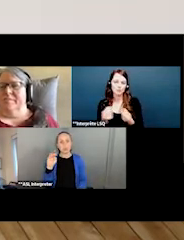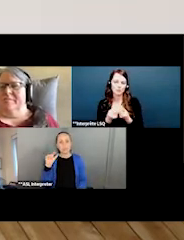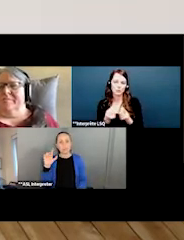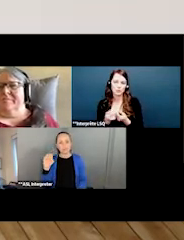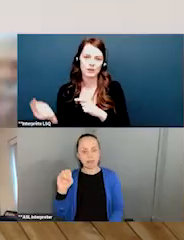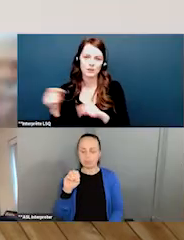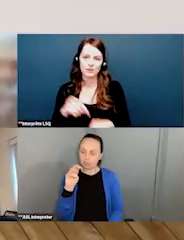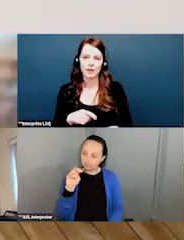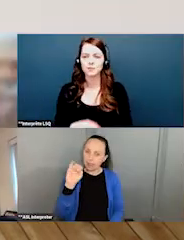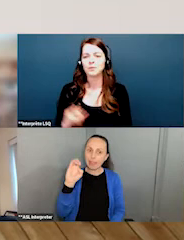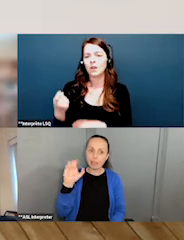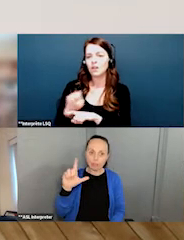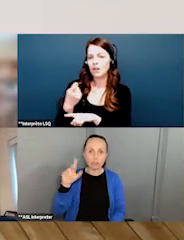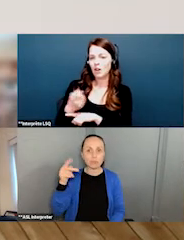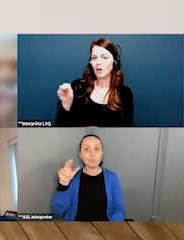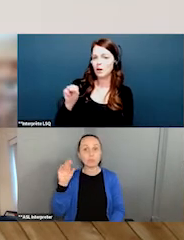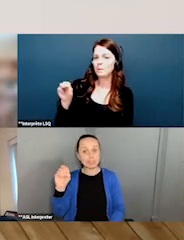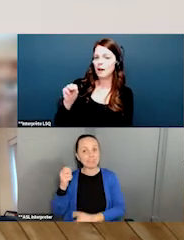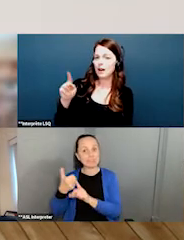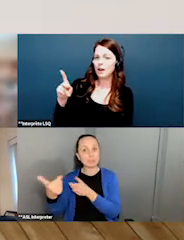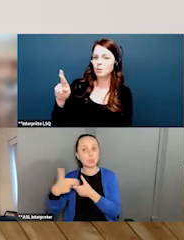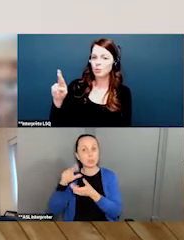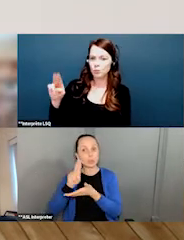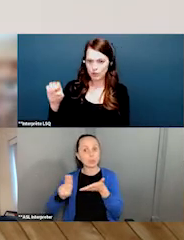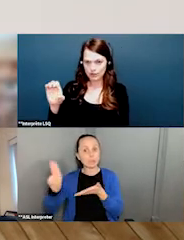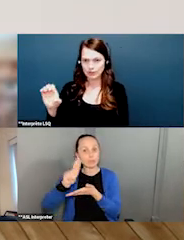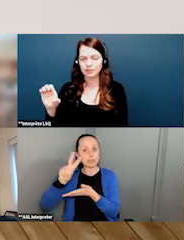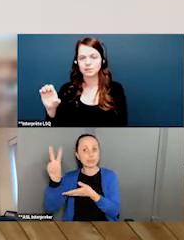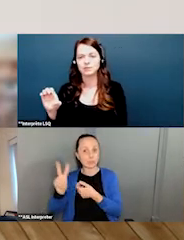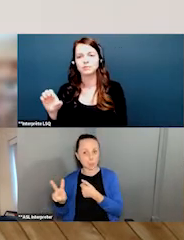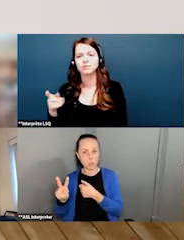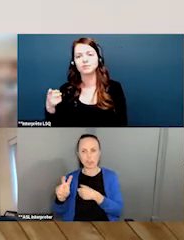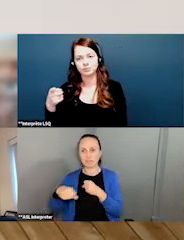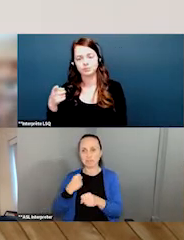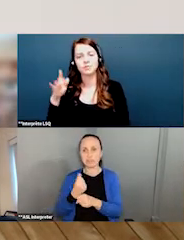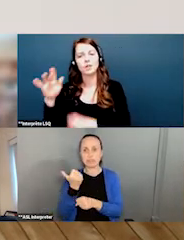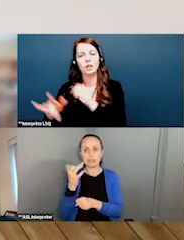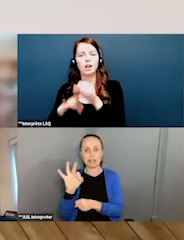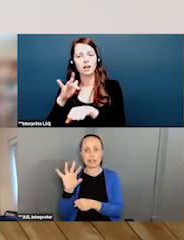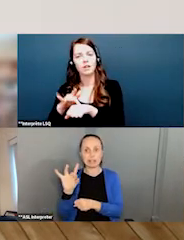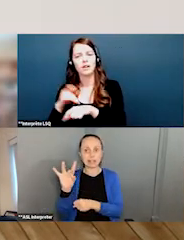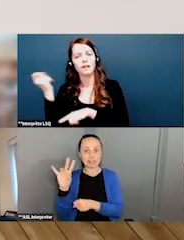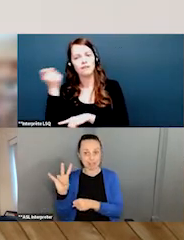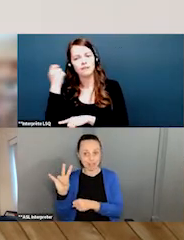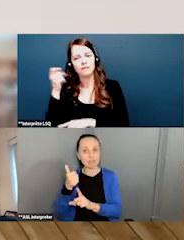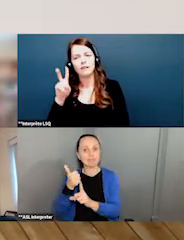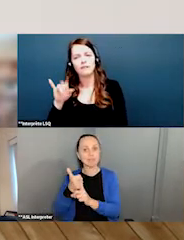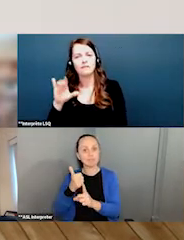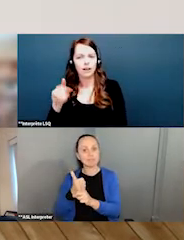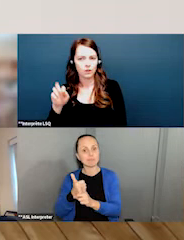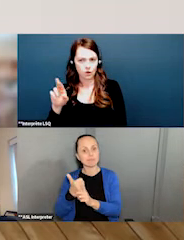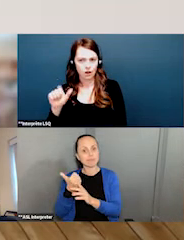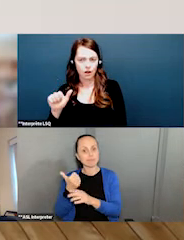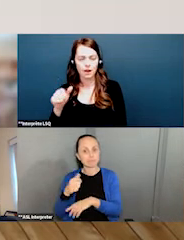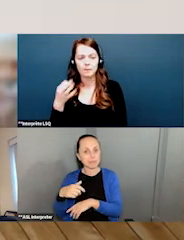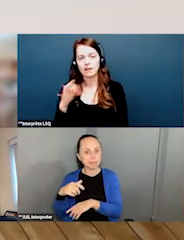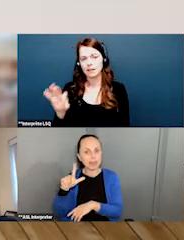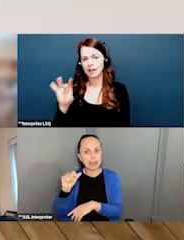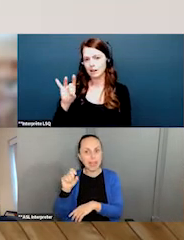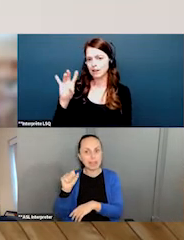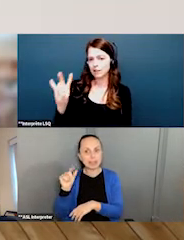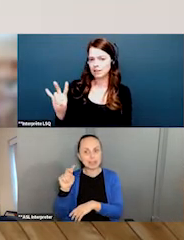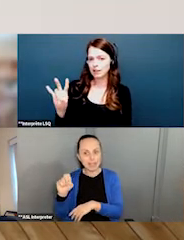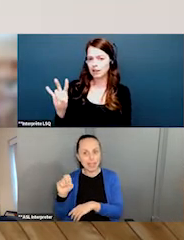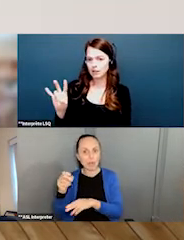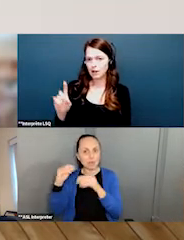So Michael joined the University of Victoria in 1987 as the inaugural Lansdowne Professor of